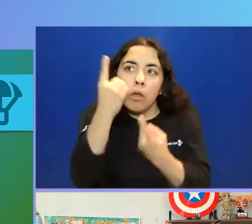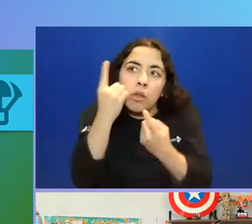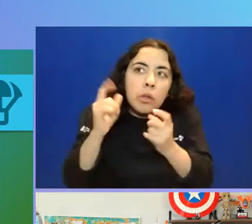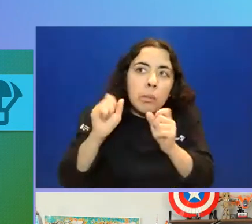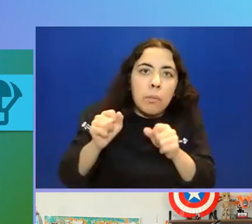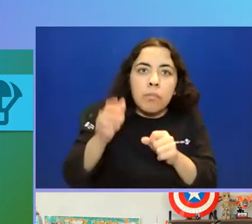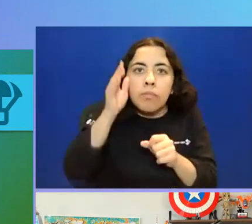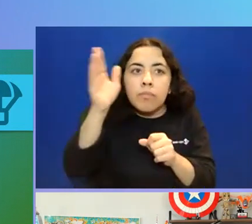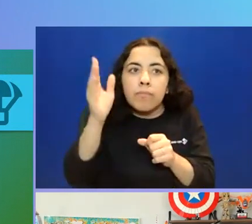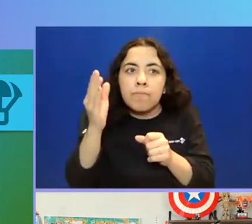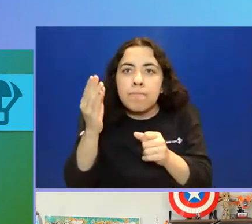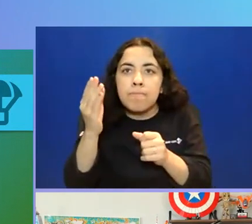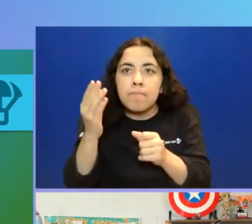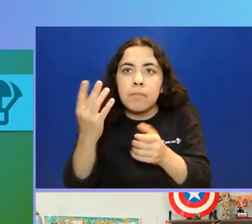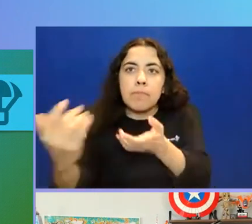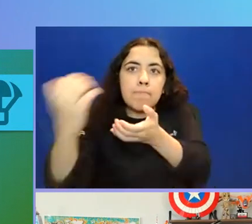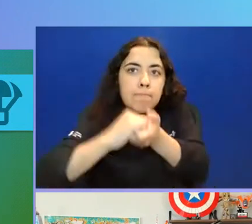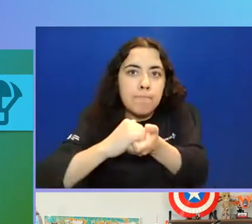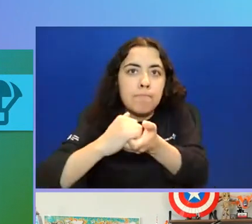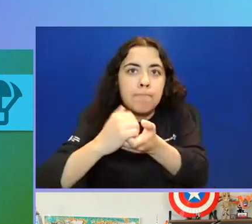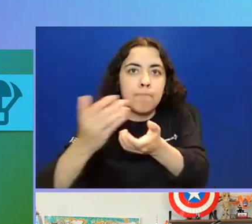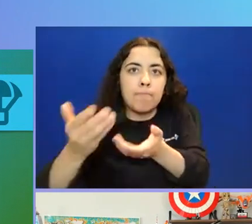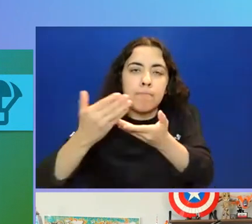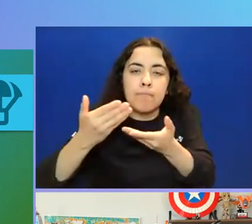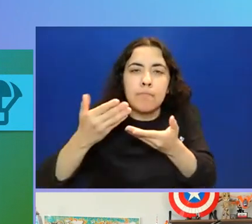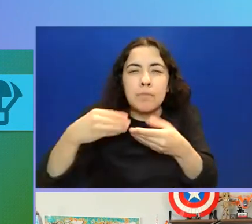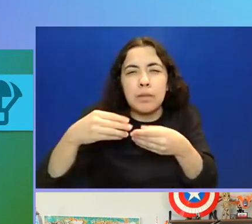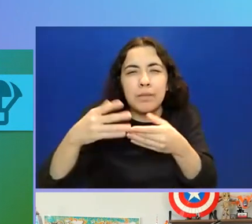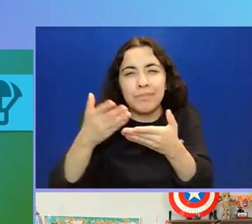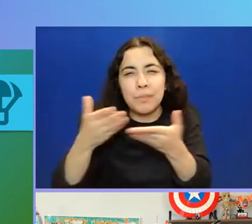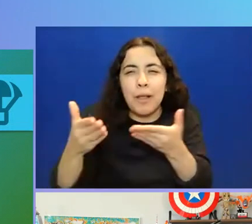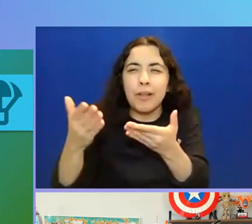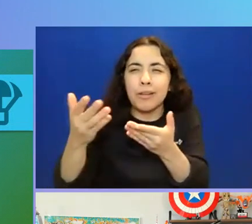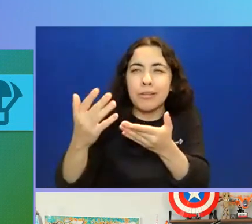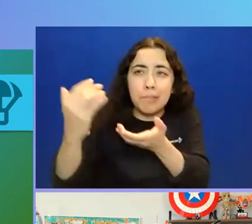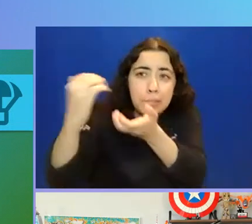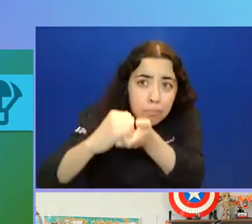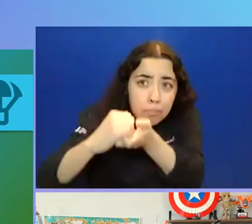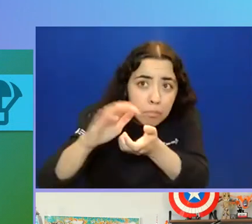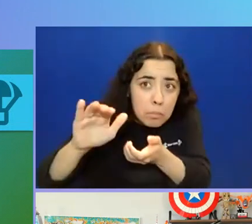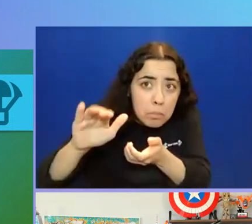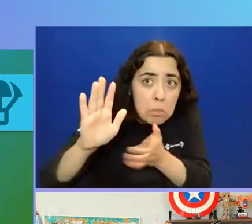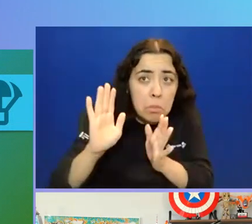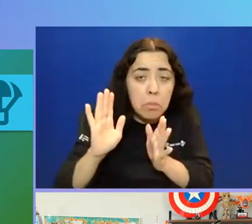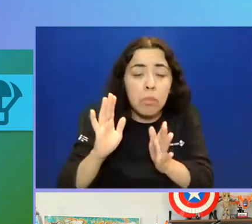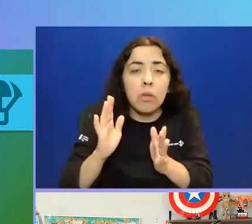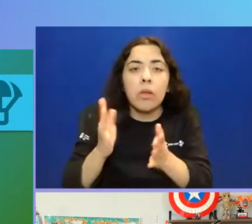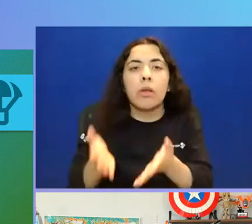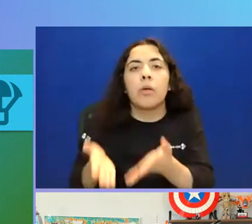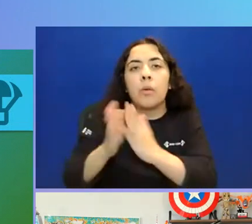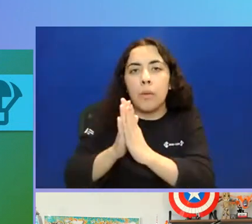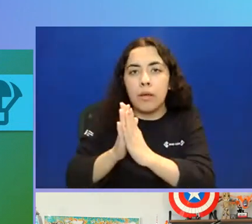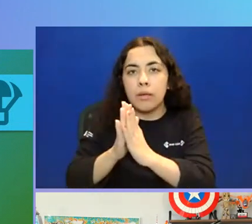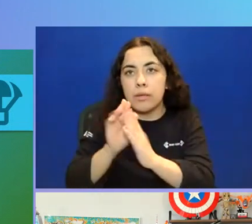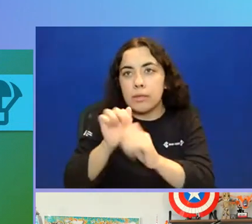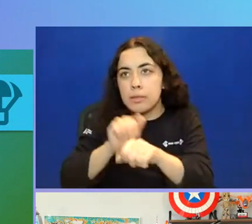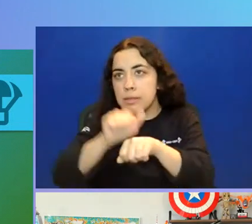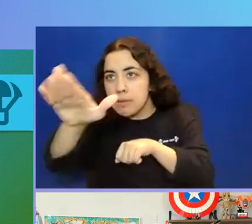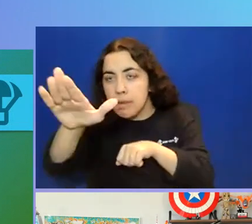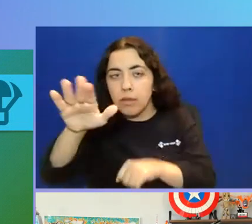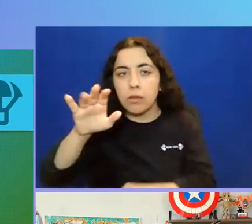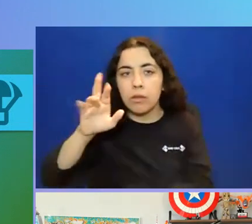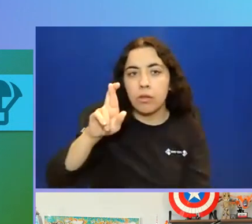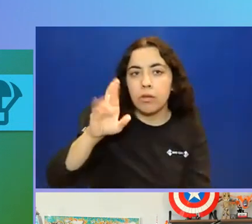for a business problem, you send out what's called an RFP, or request for proposal. And essentially that's a way to kind of vet